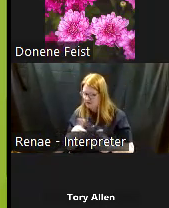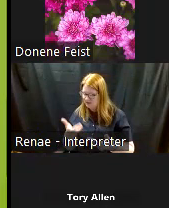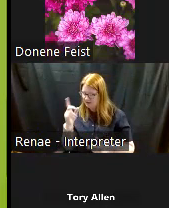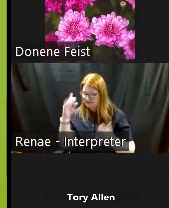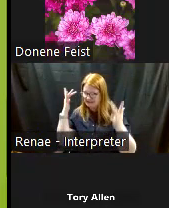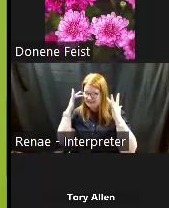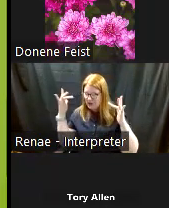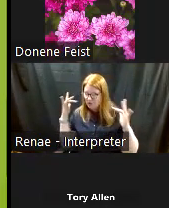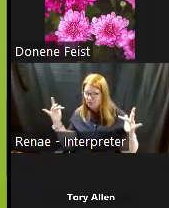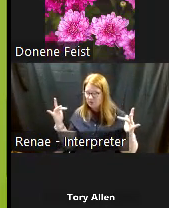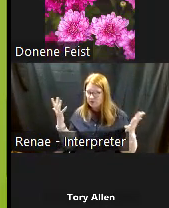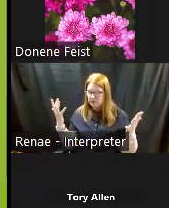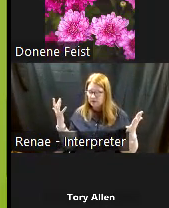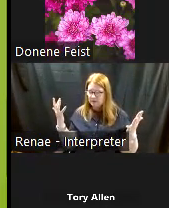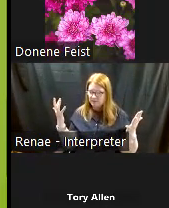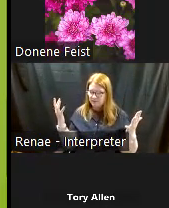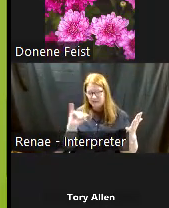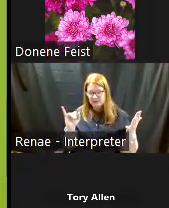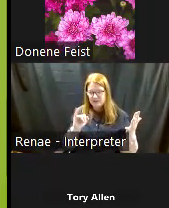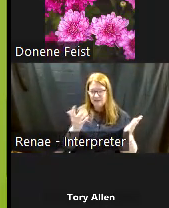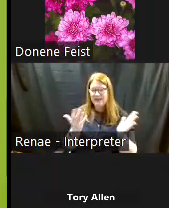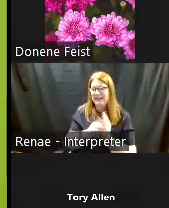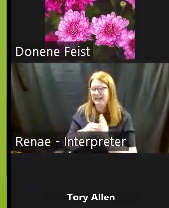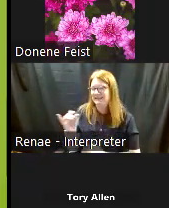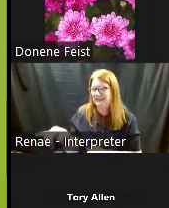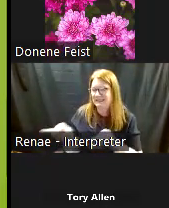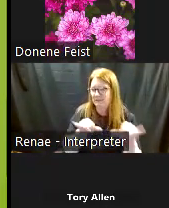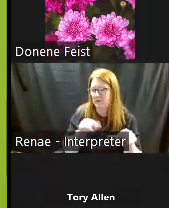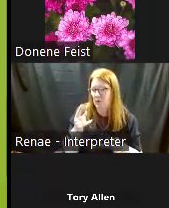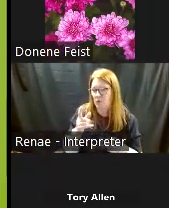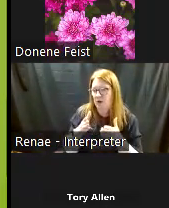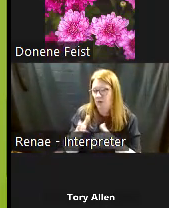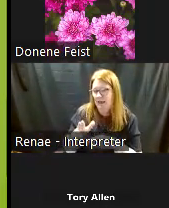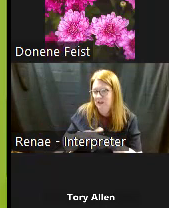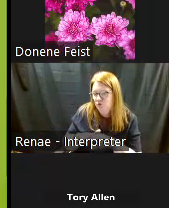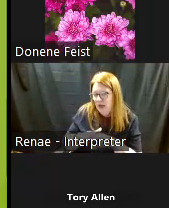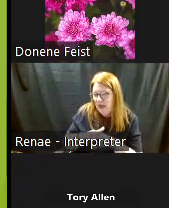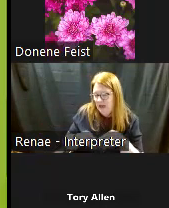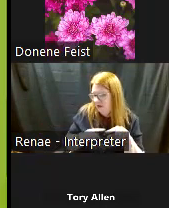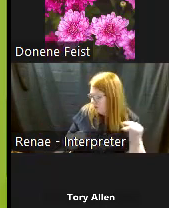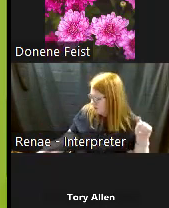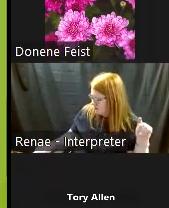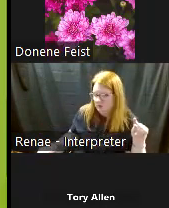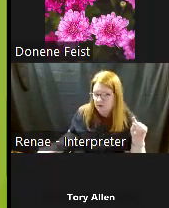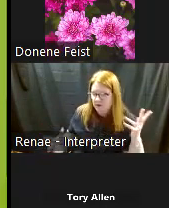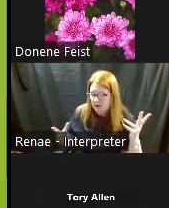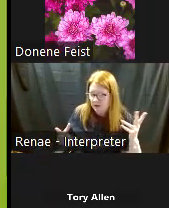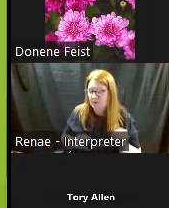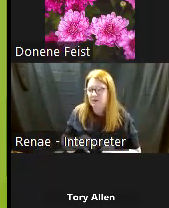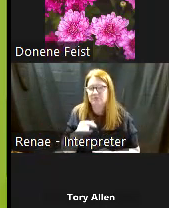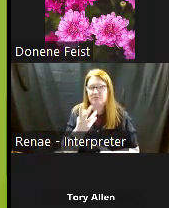kind of like a one-way train again. And when the babies get a little bit older, like 6 months, 4 to 6 months